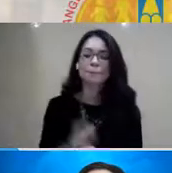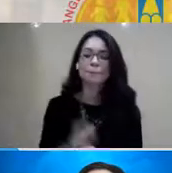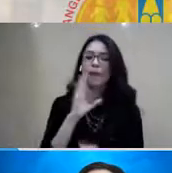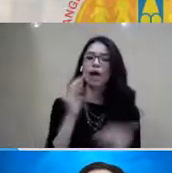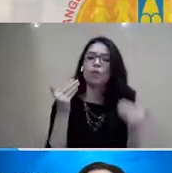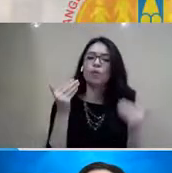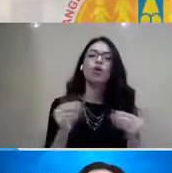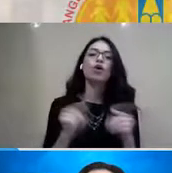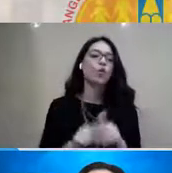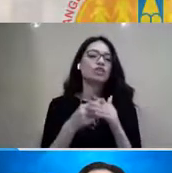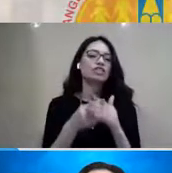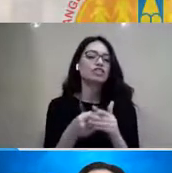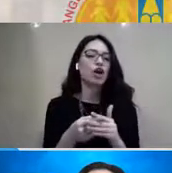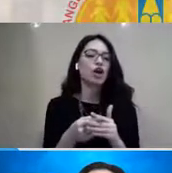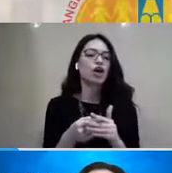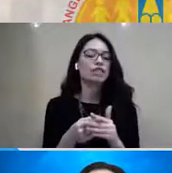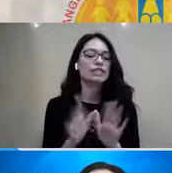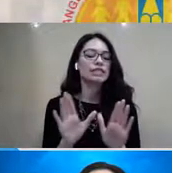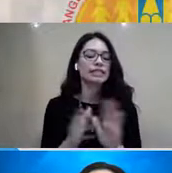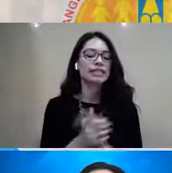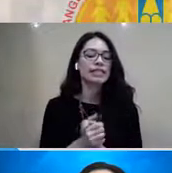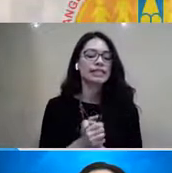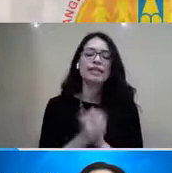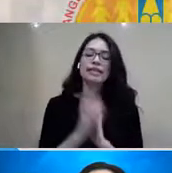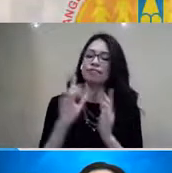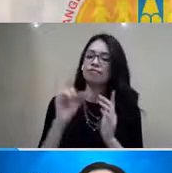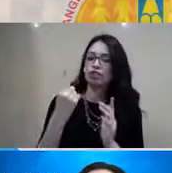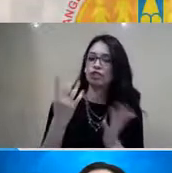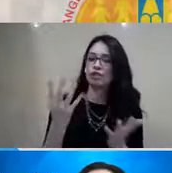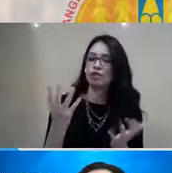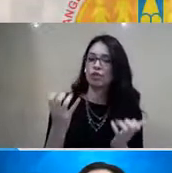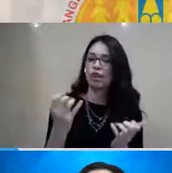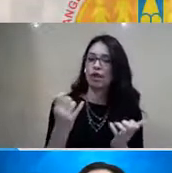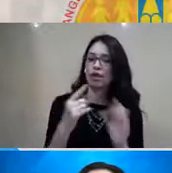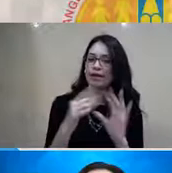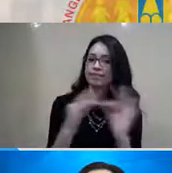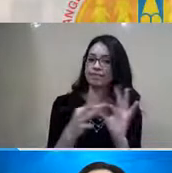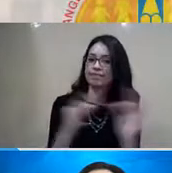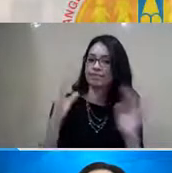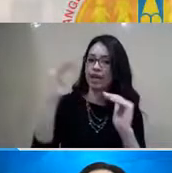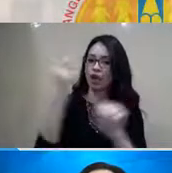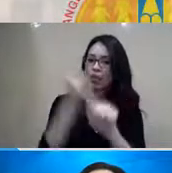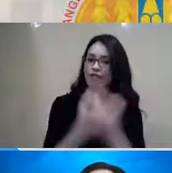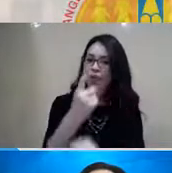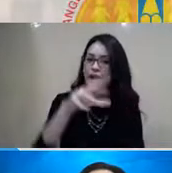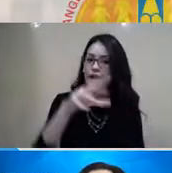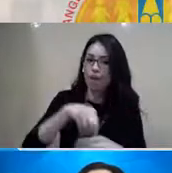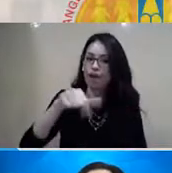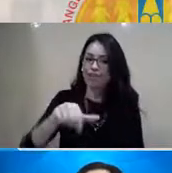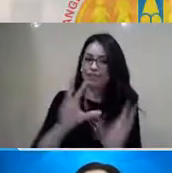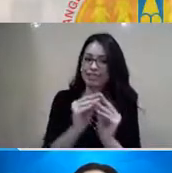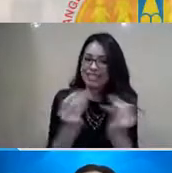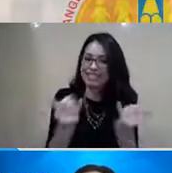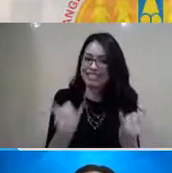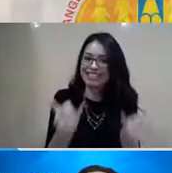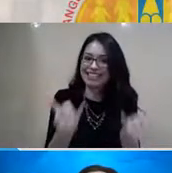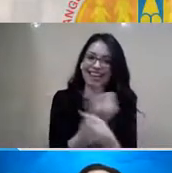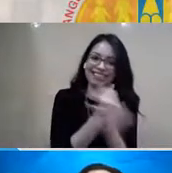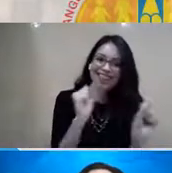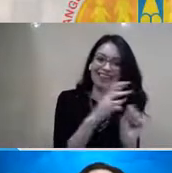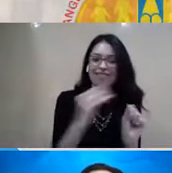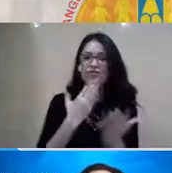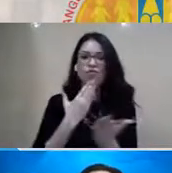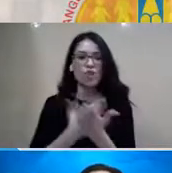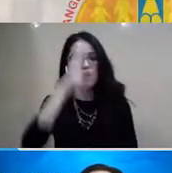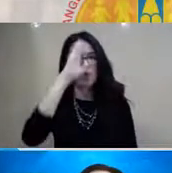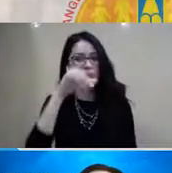start any conversation in these days, by hoping that everyone who is part of this conversation is safe and well in these most difficult of times. That's